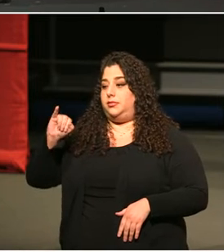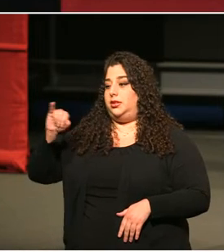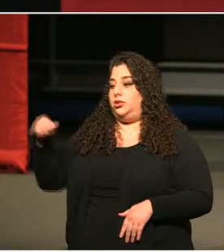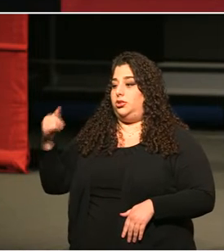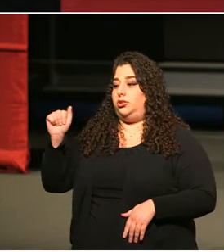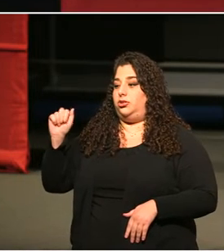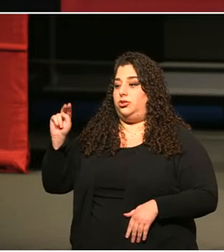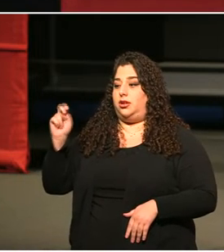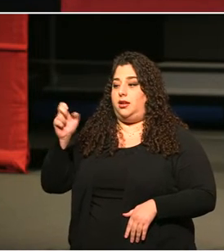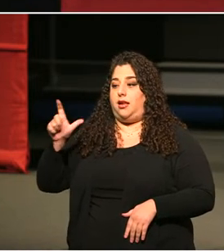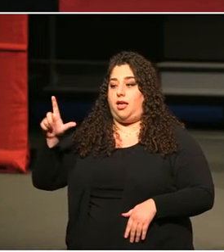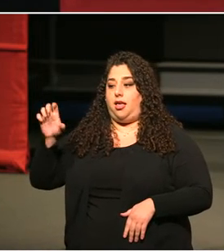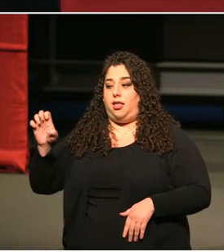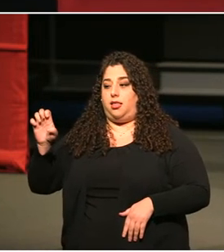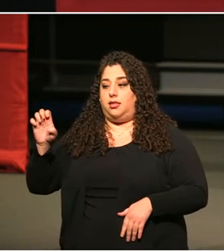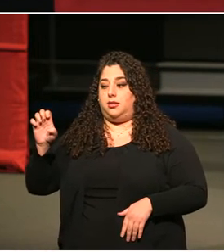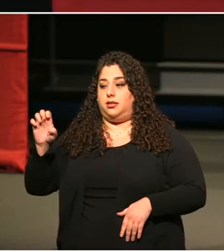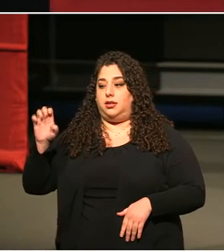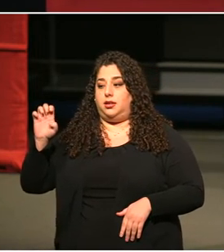I will read that letter now,